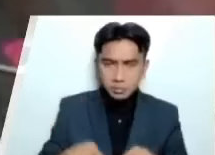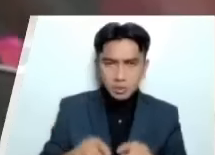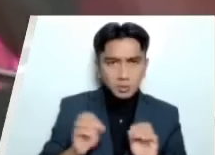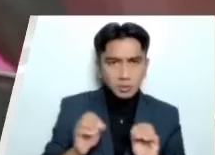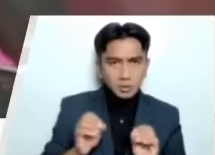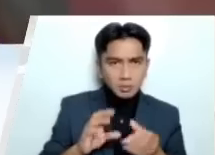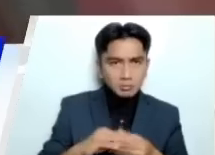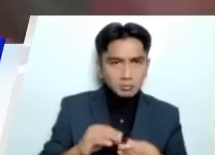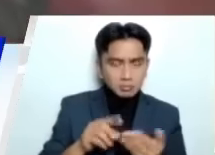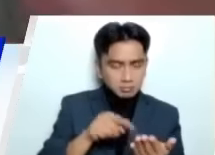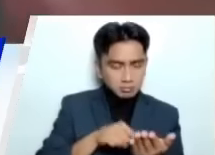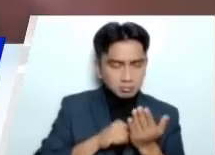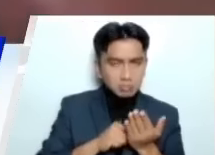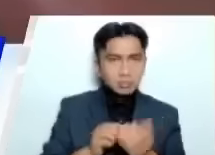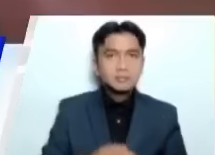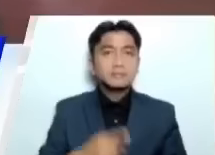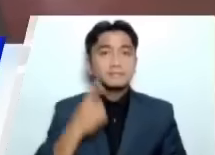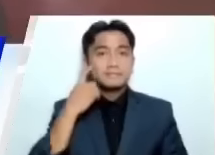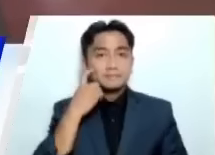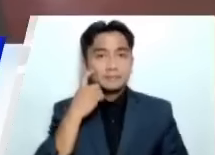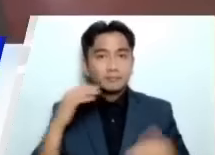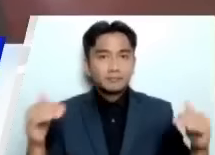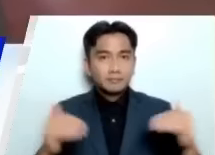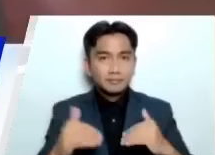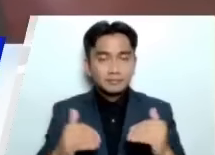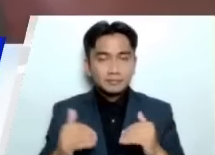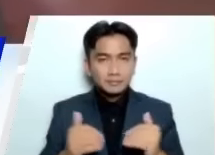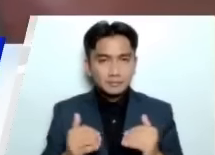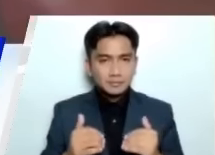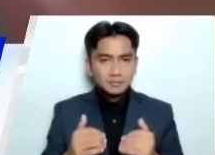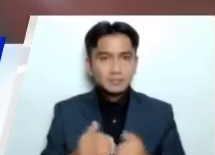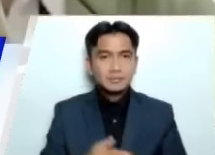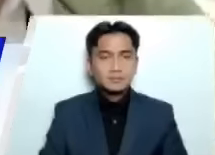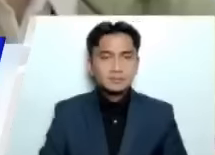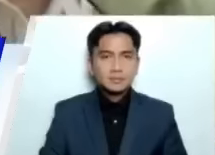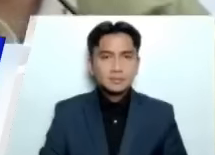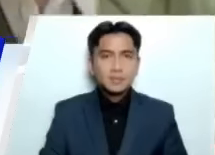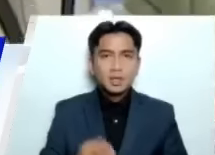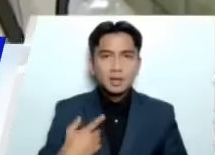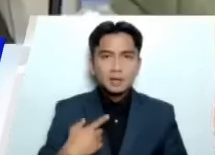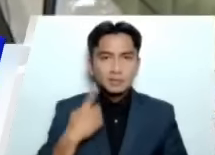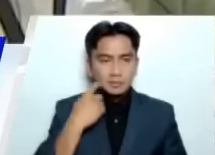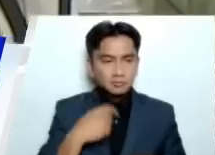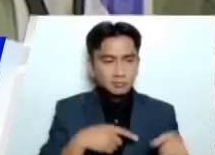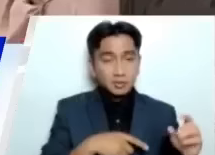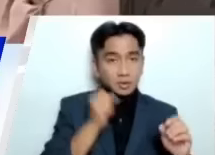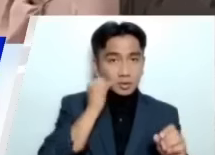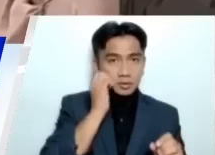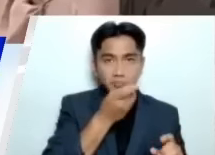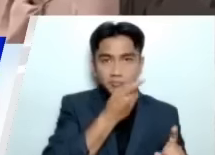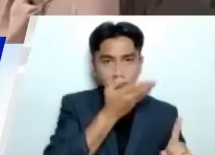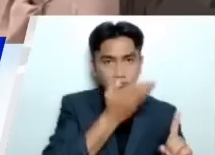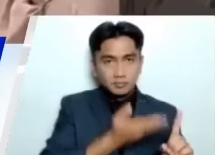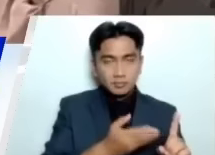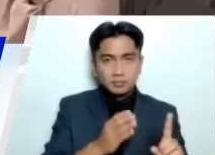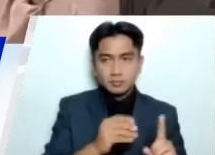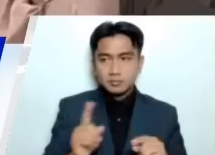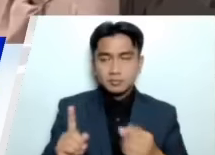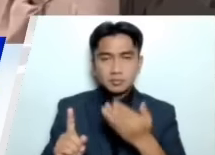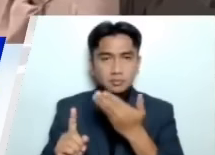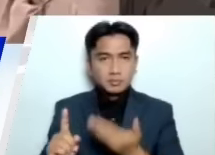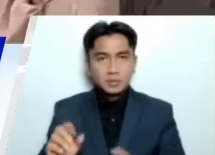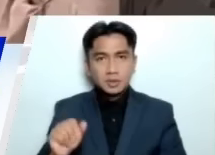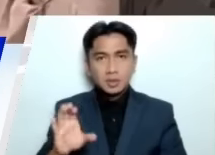him copies? Sa pagdinig ng House Committee on Good Government and Public Accountability, nagkasagutan sina Vice President Sara Duterte at ACT Teachers Party